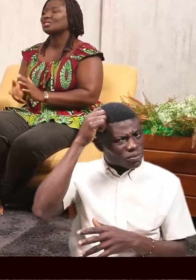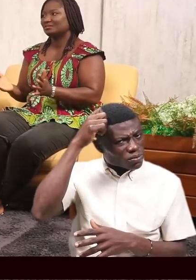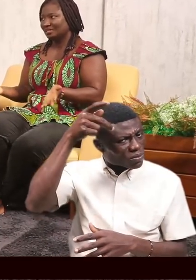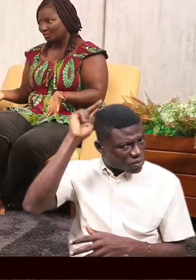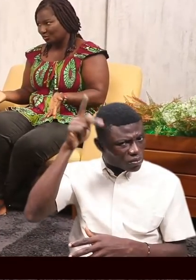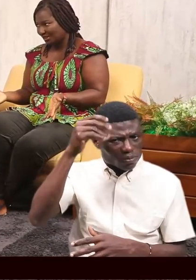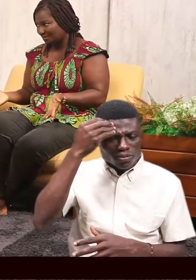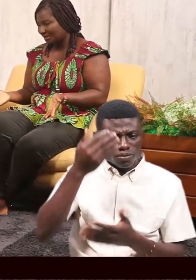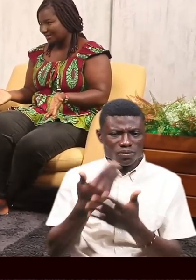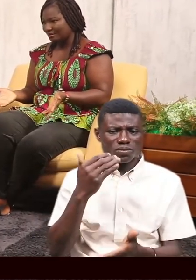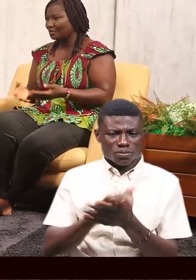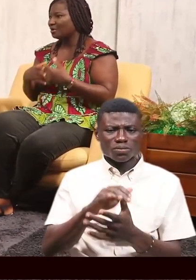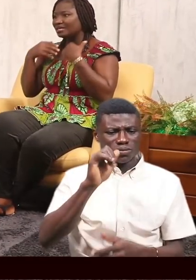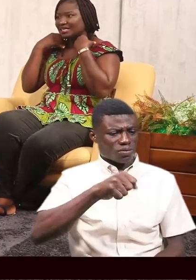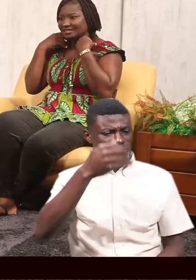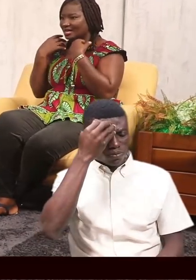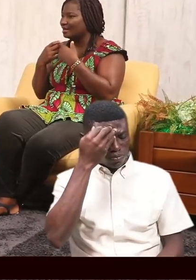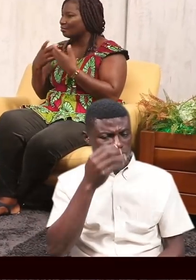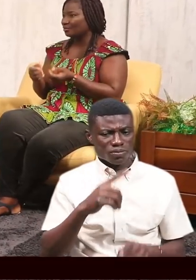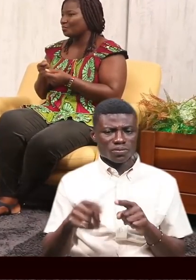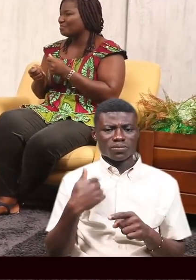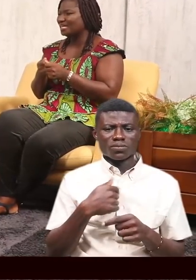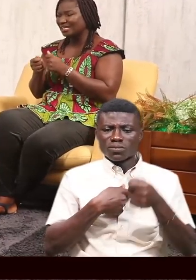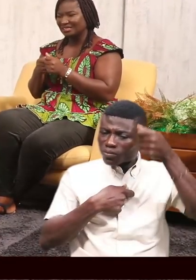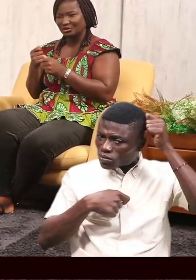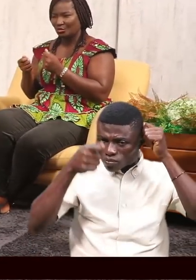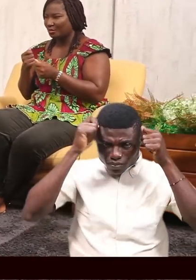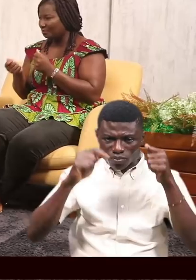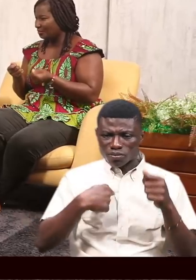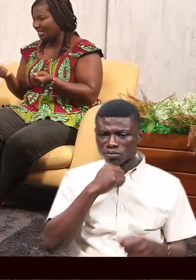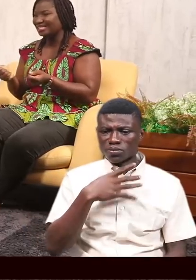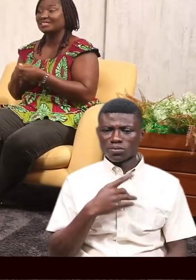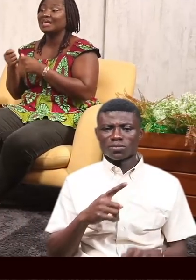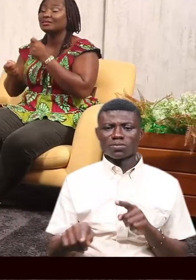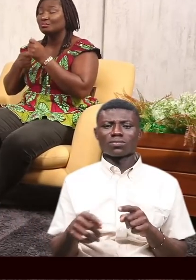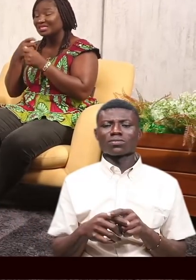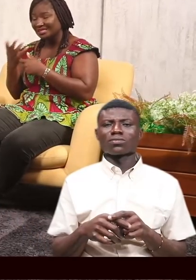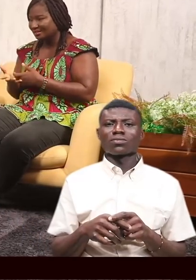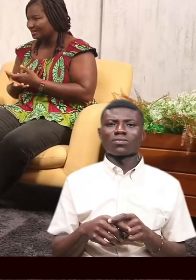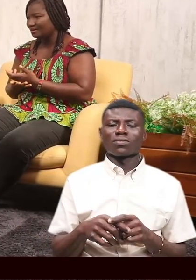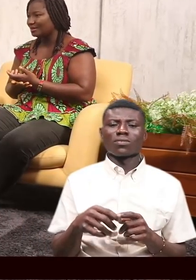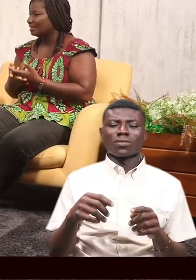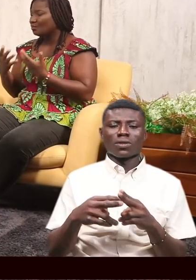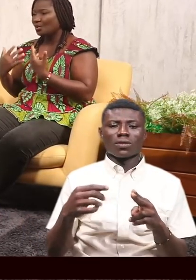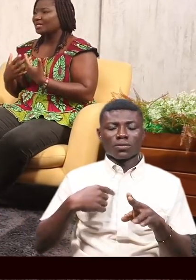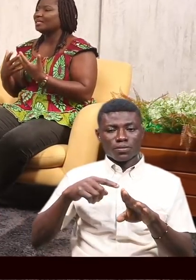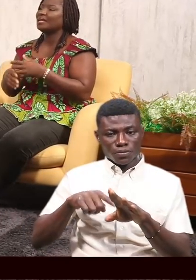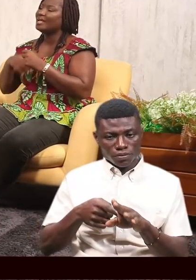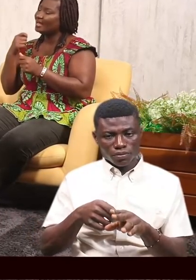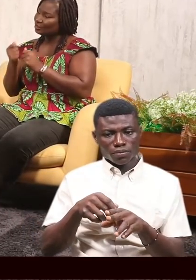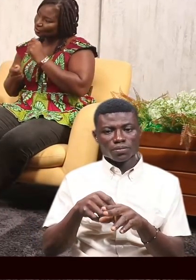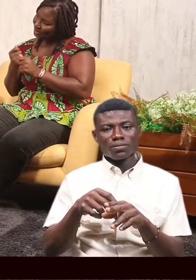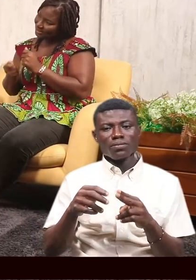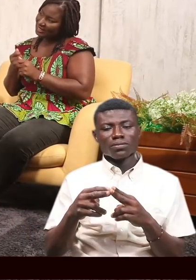worried. Only in semi-twisty meeting. Me kwa yeti aya bono, me ni nje mu bebre. And see, na me starti we ne